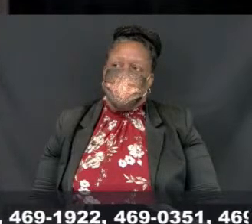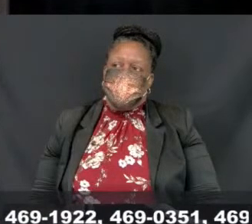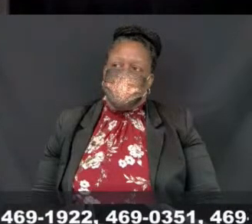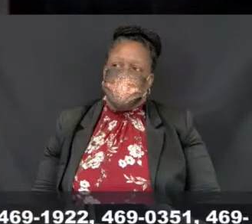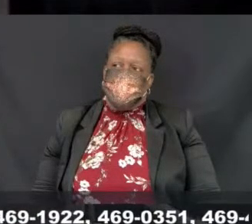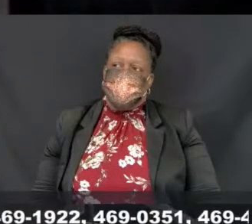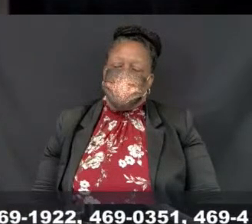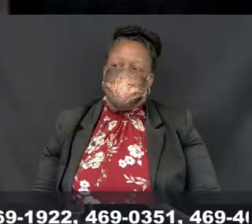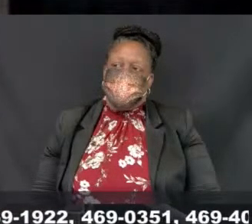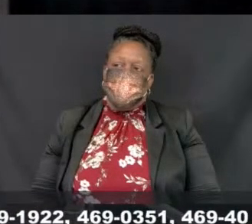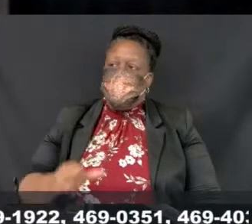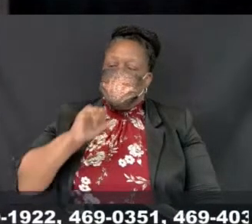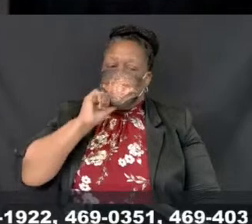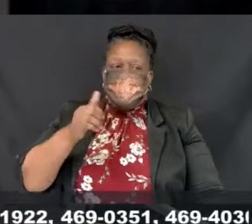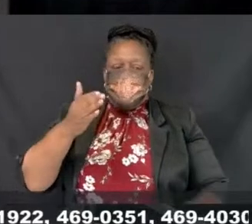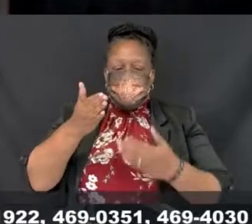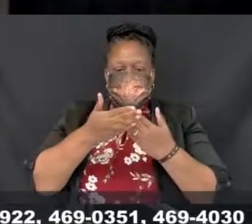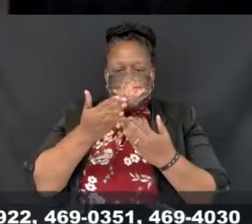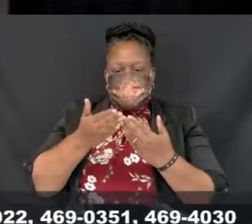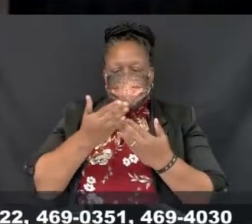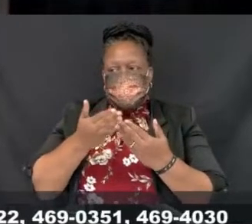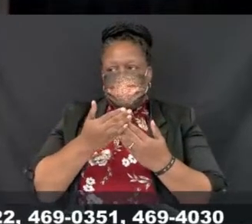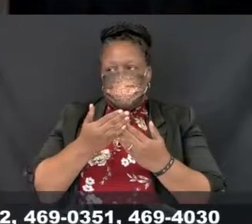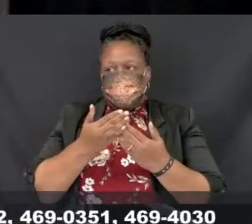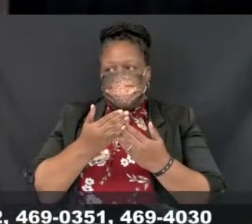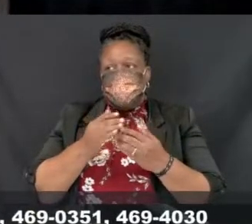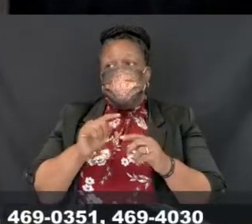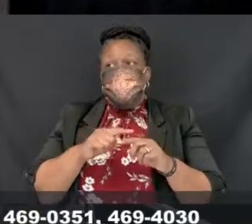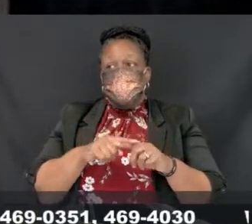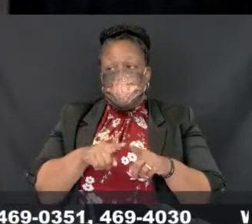not an easy thing.